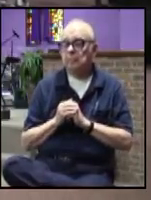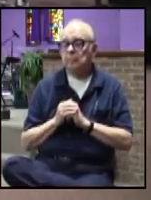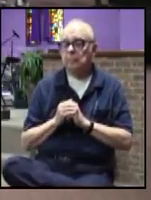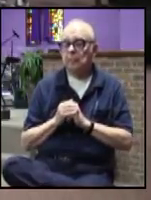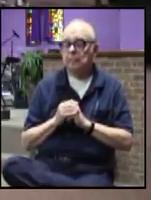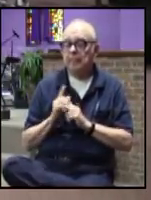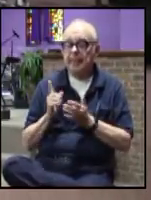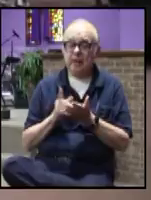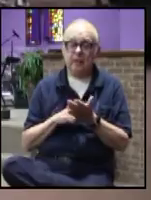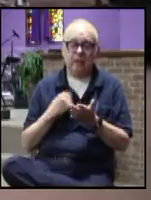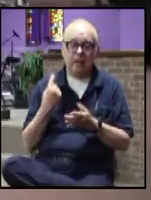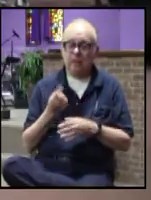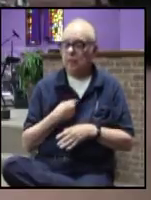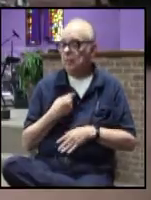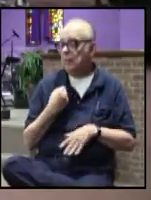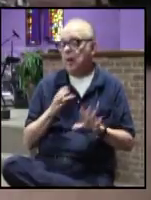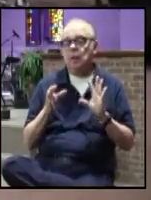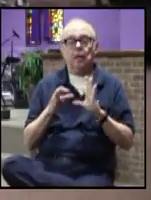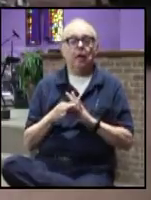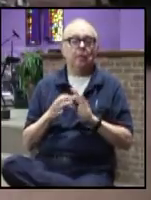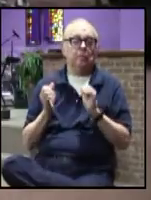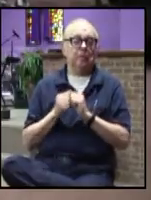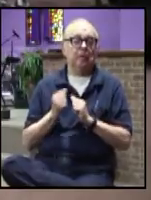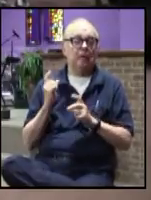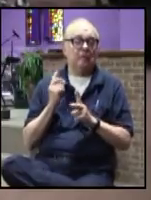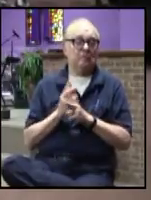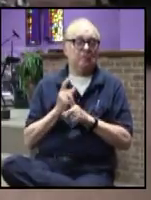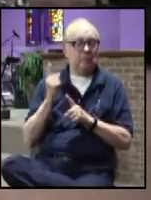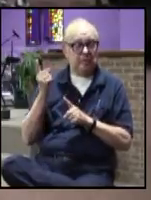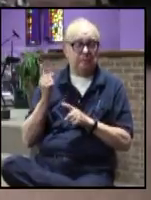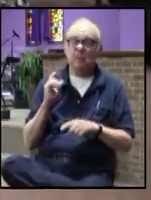And sometimes you'll say, well, I'm cooperating with Him. Really?